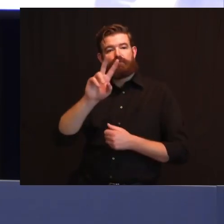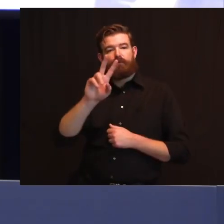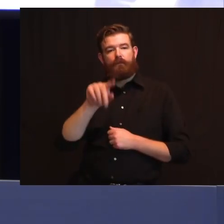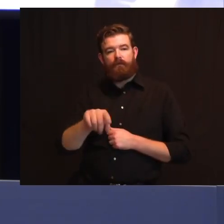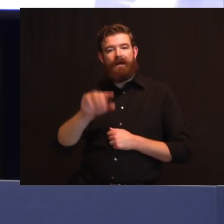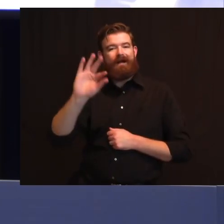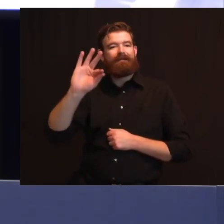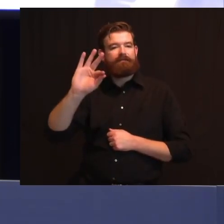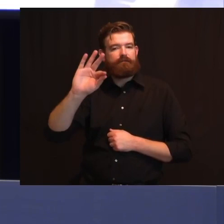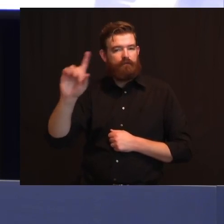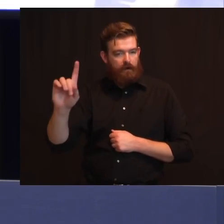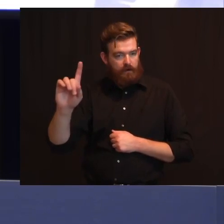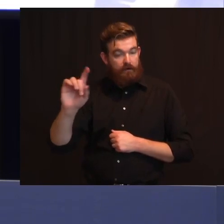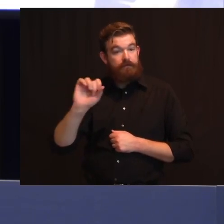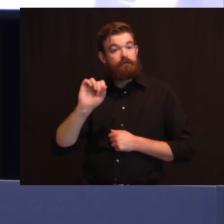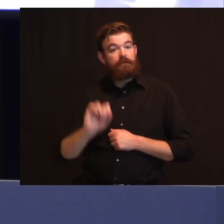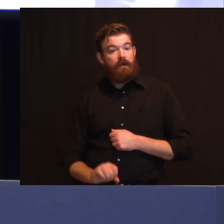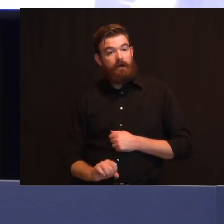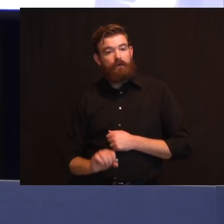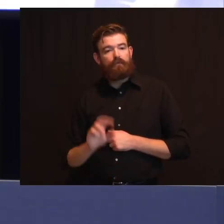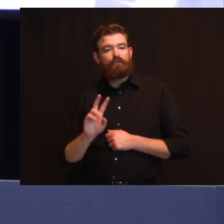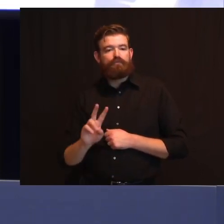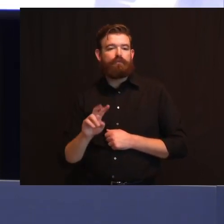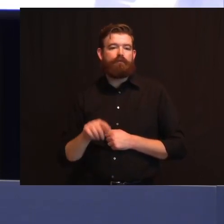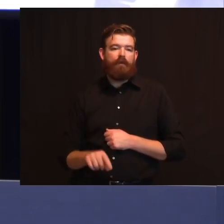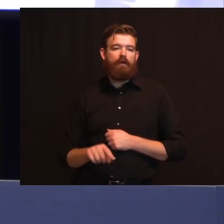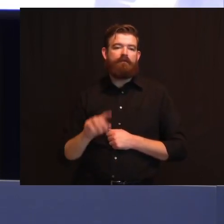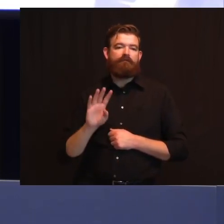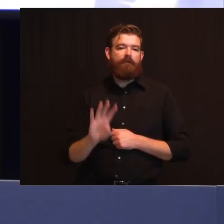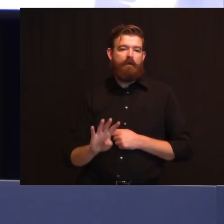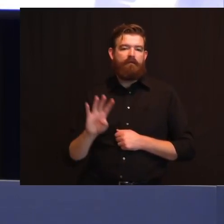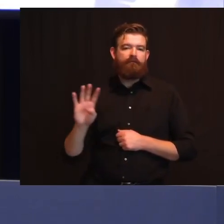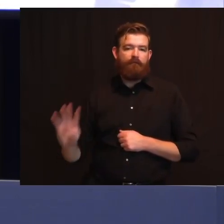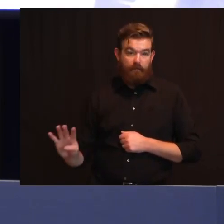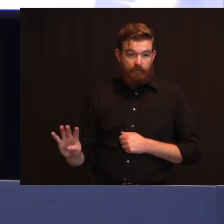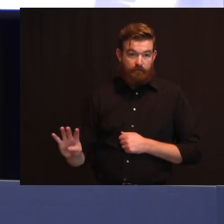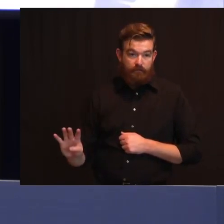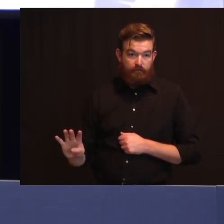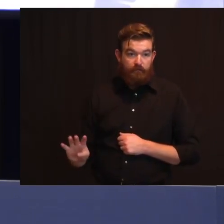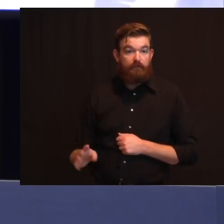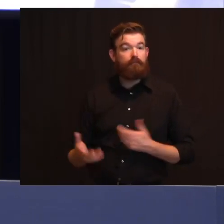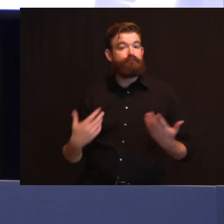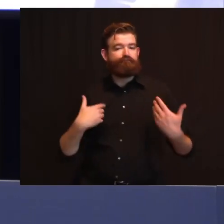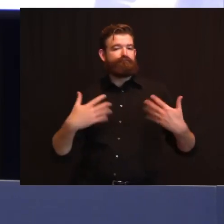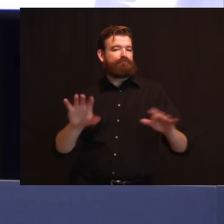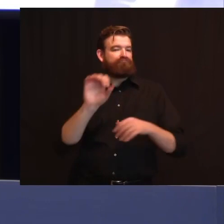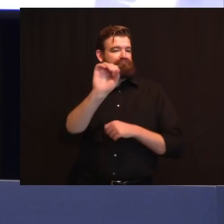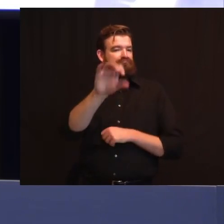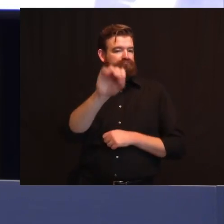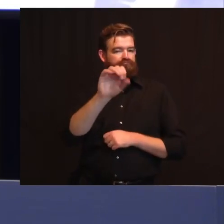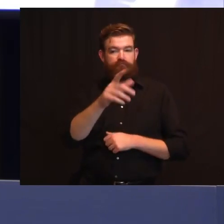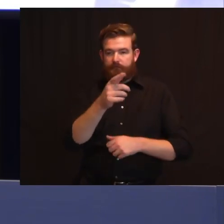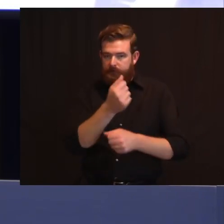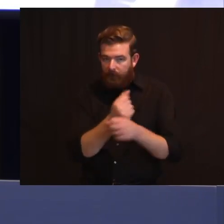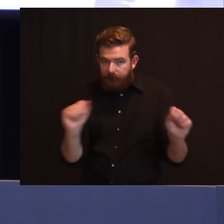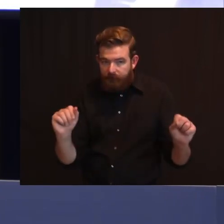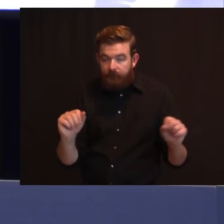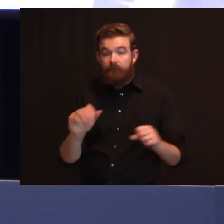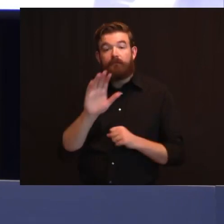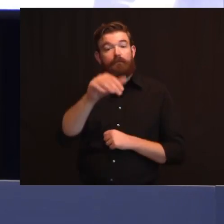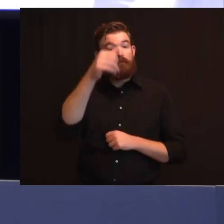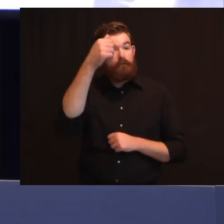the southern part of the state 2.44. That concludes my daily update. Stay safe, and remember, for each other